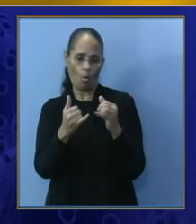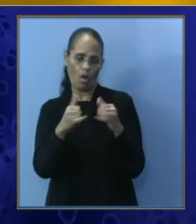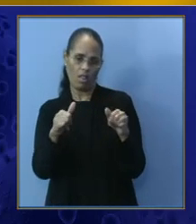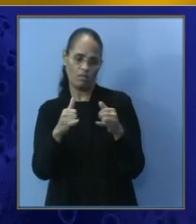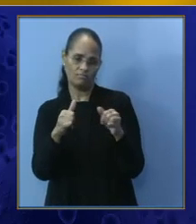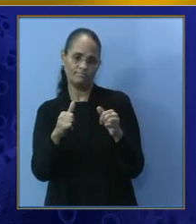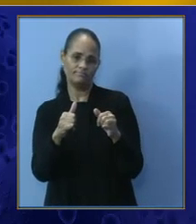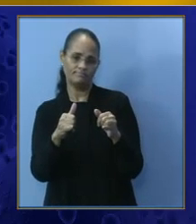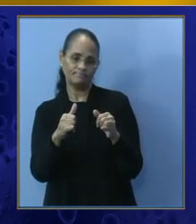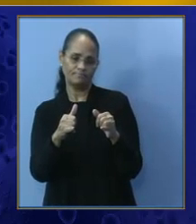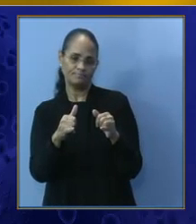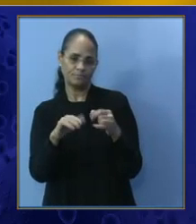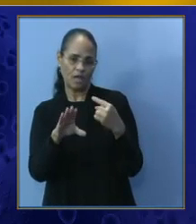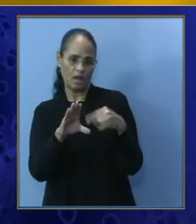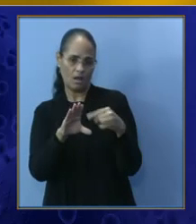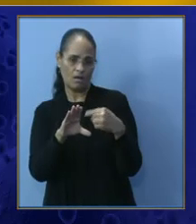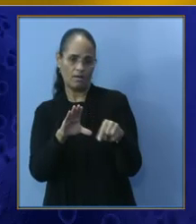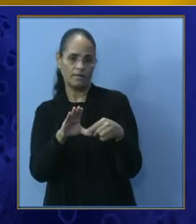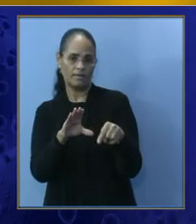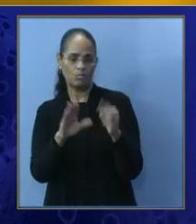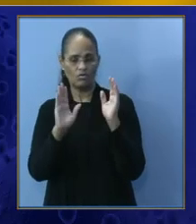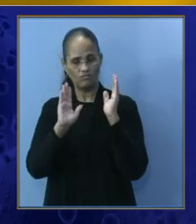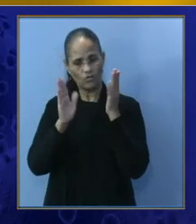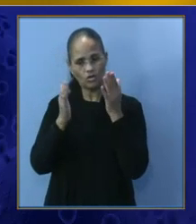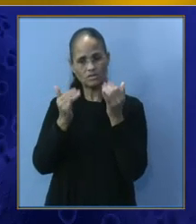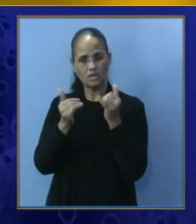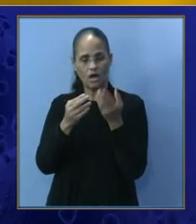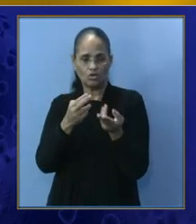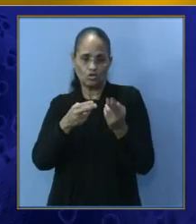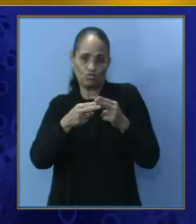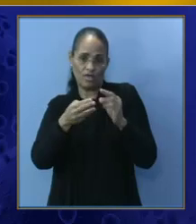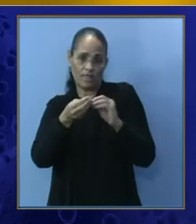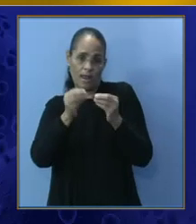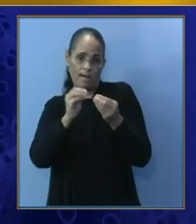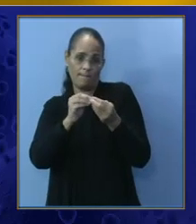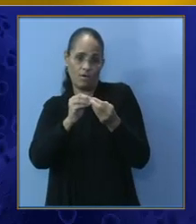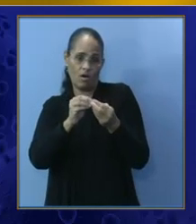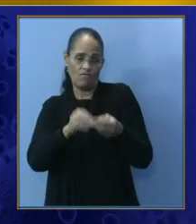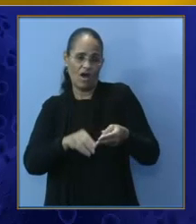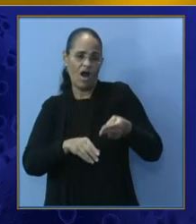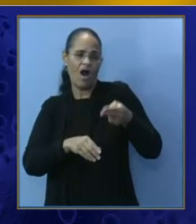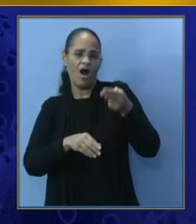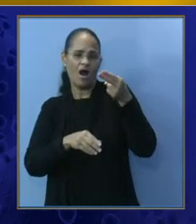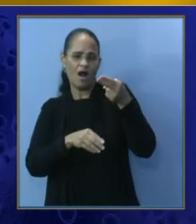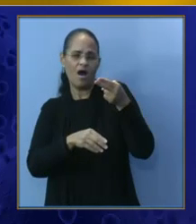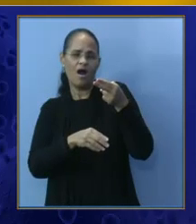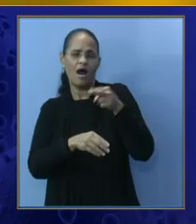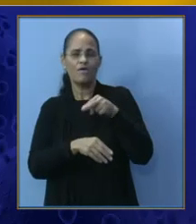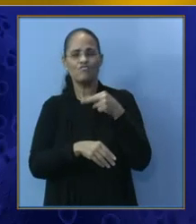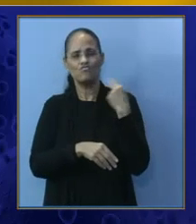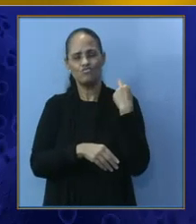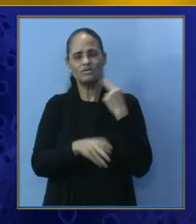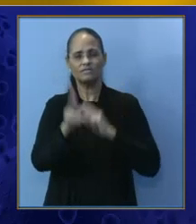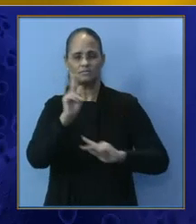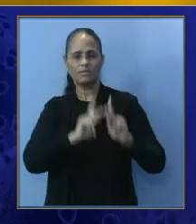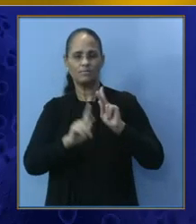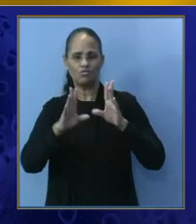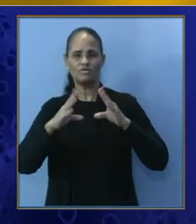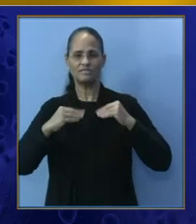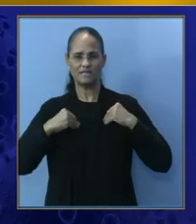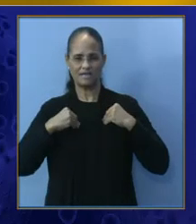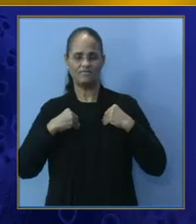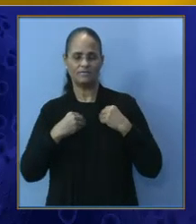which remain, we are moving our focus this week to increase the number of high-risk and elderly persons receiving the